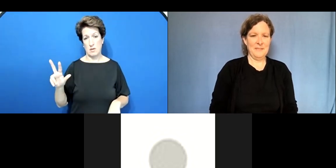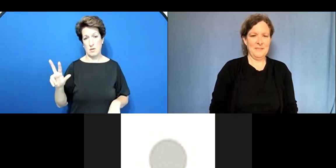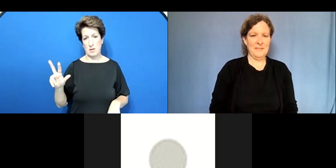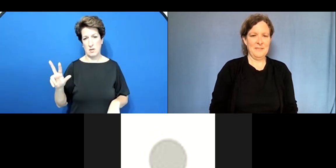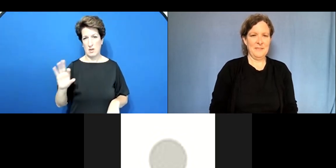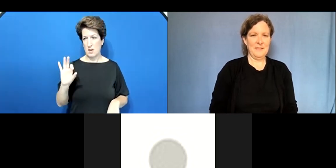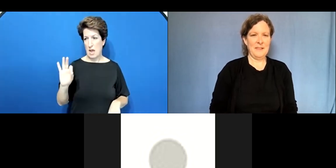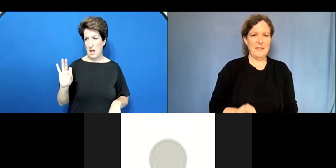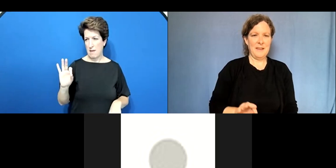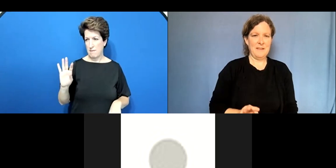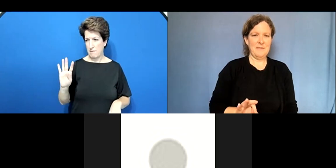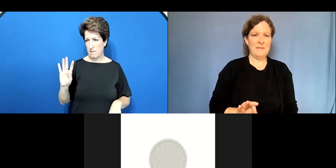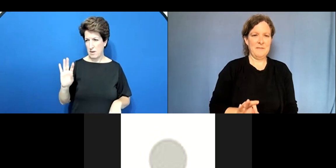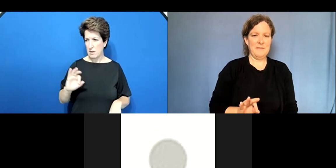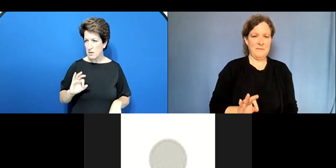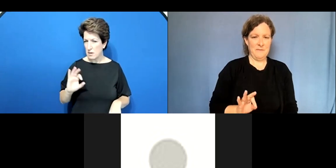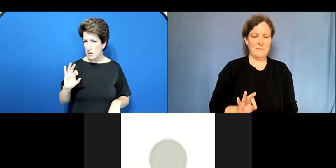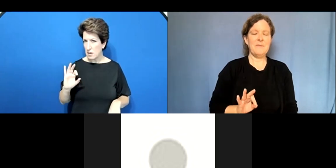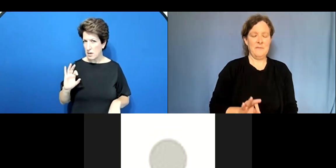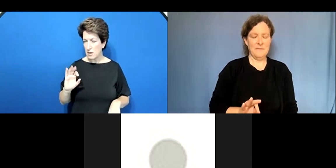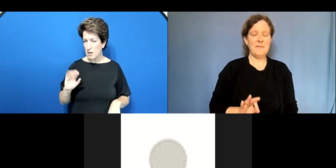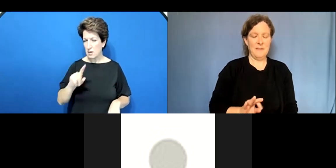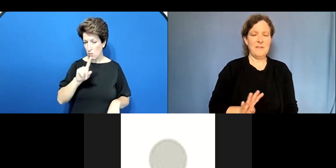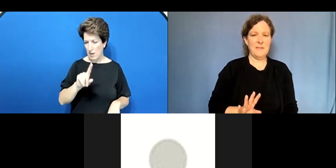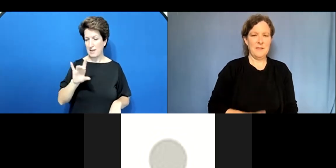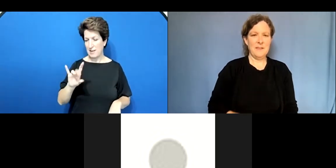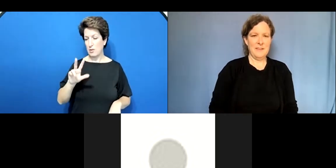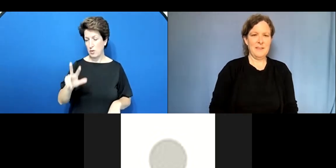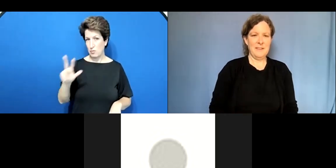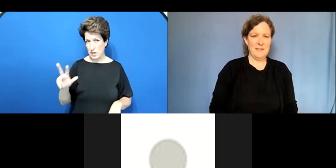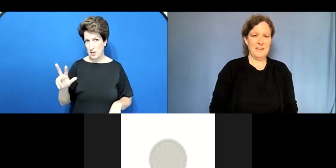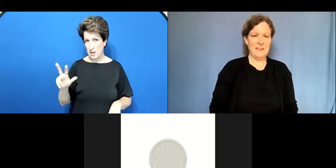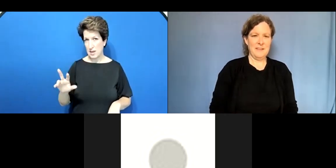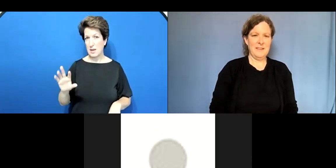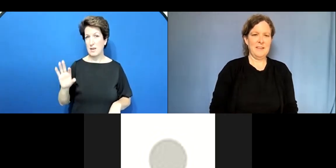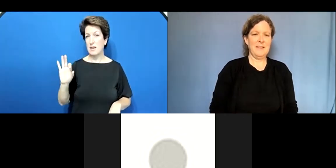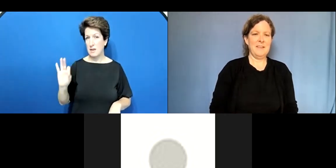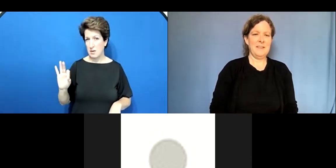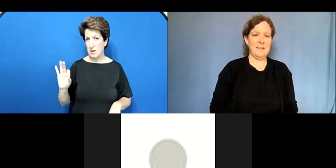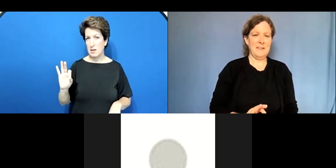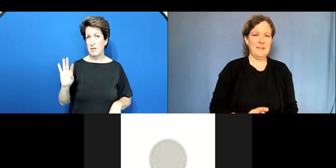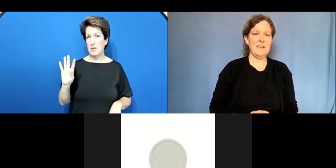1-833-943. 9 what? So 1-833-943.